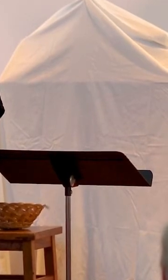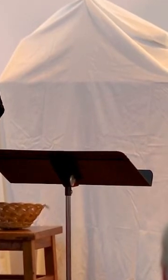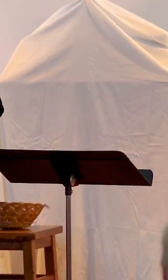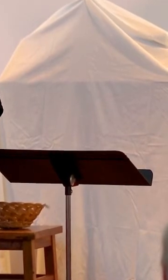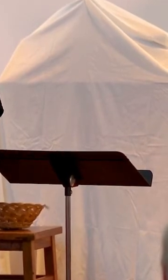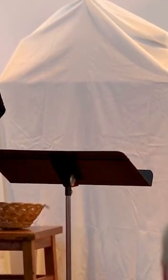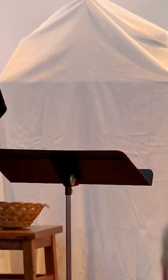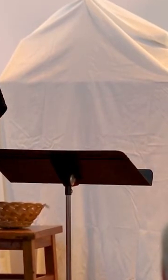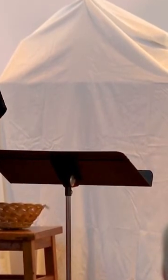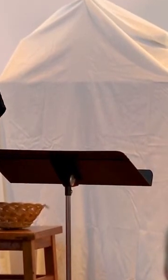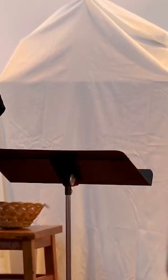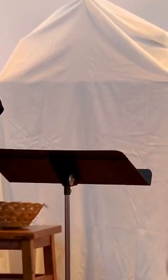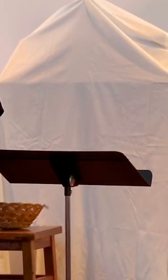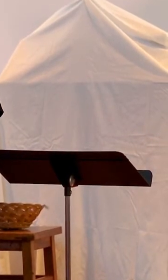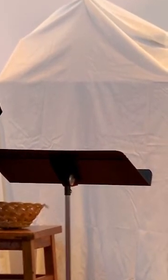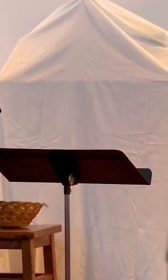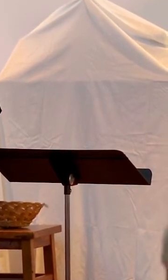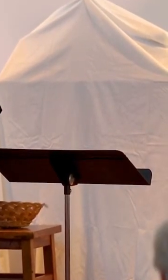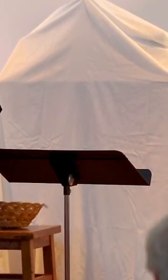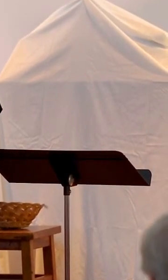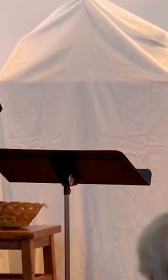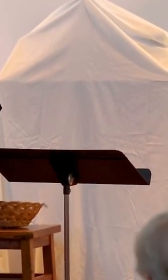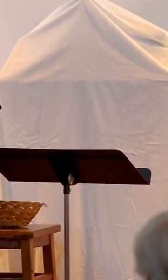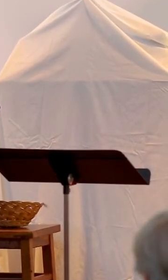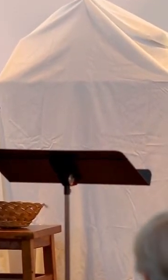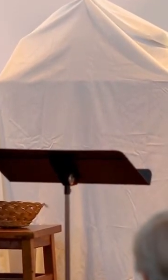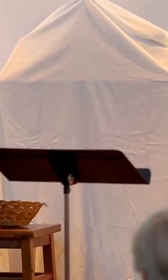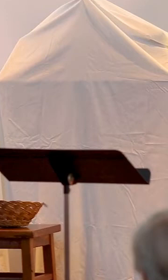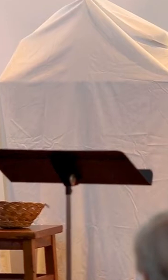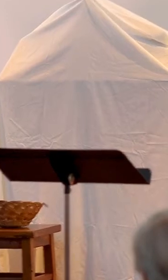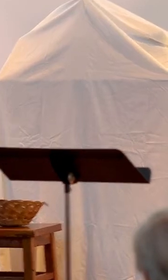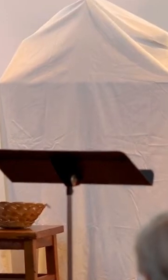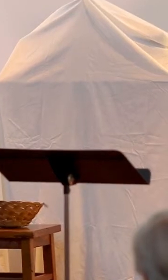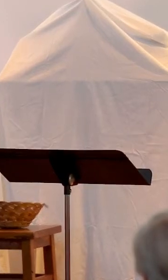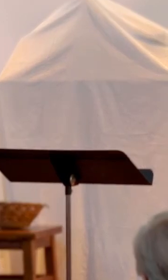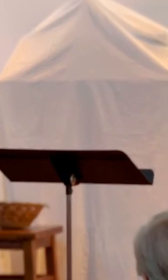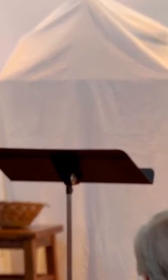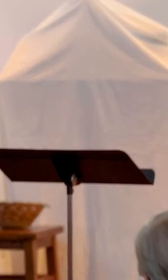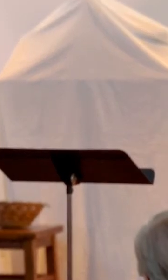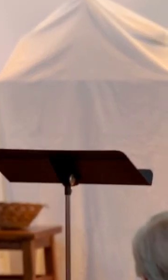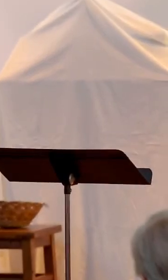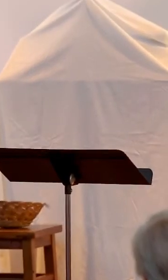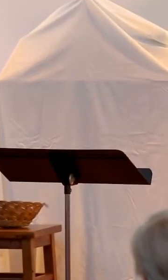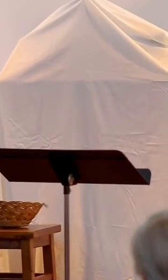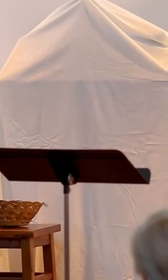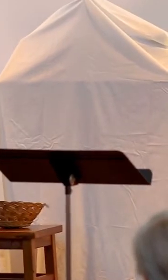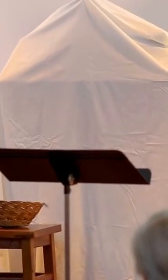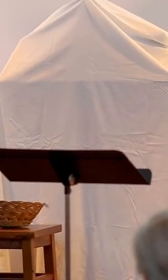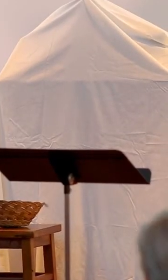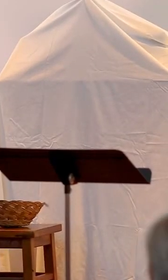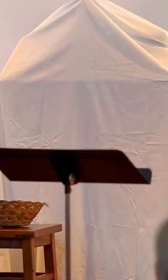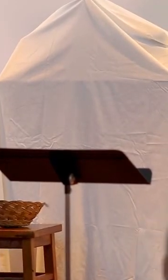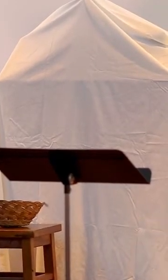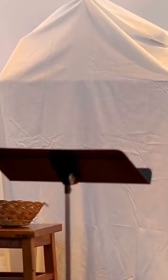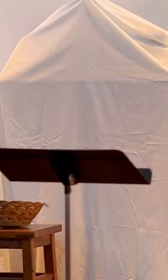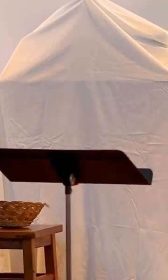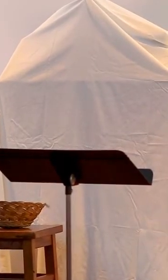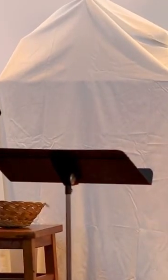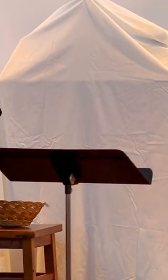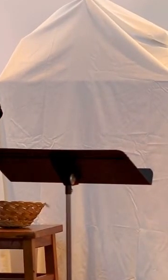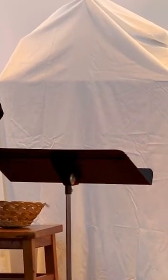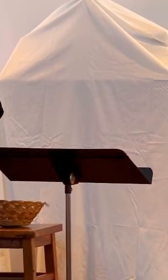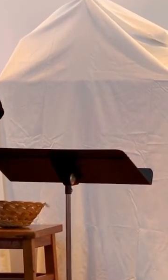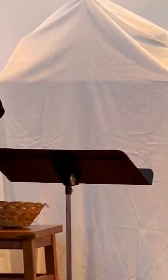about my father, who has traveled to a dangerous city. Malika calms me by explaining that he will